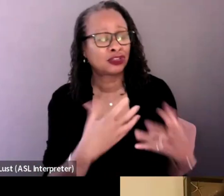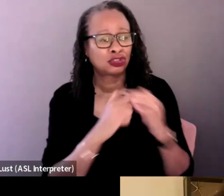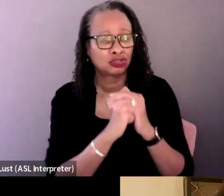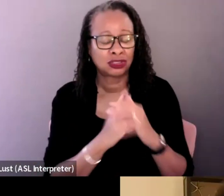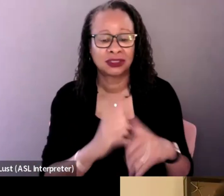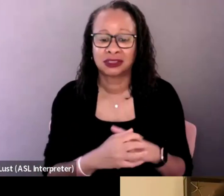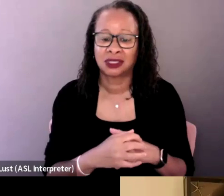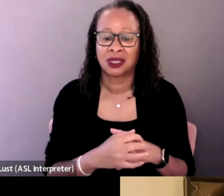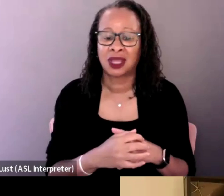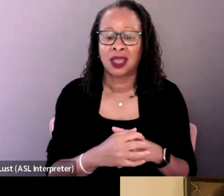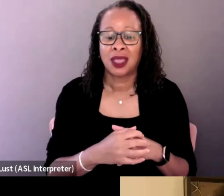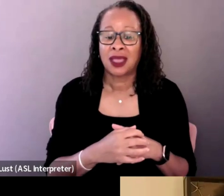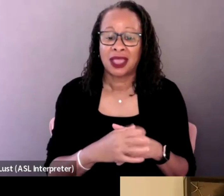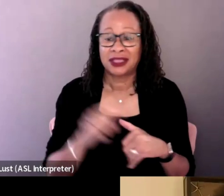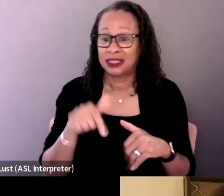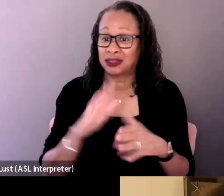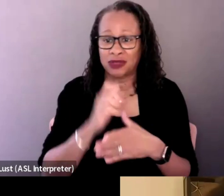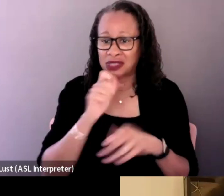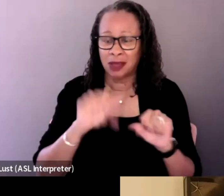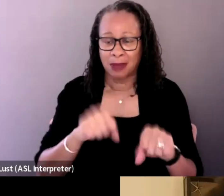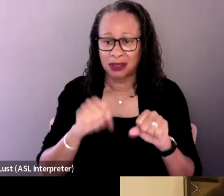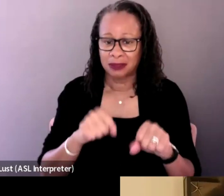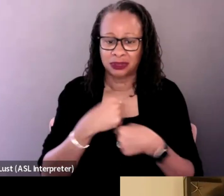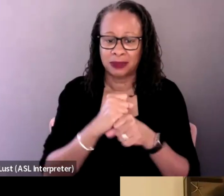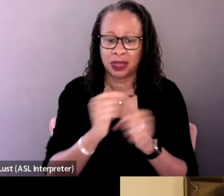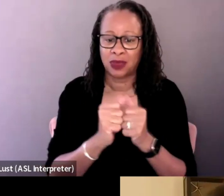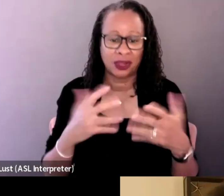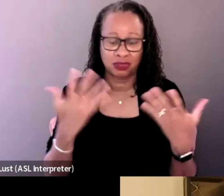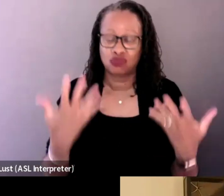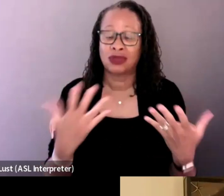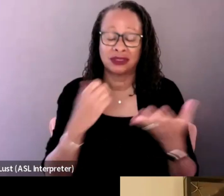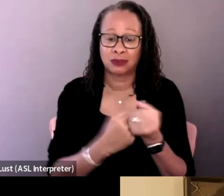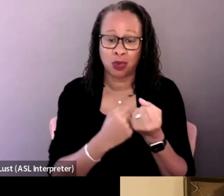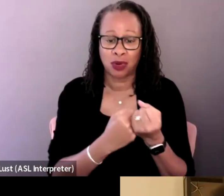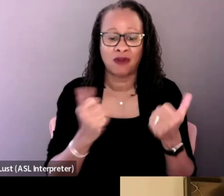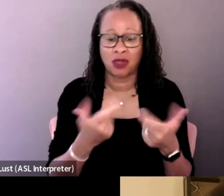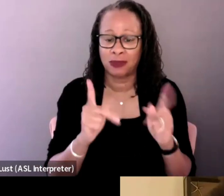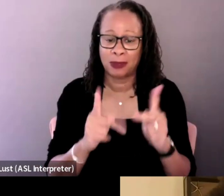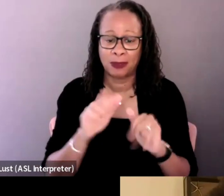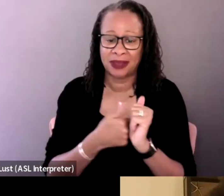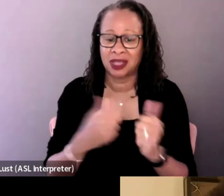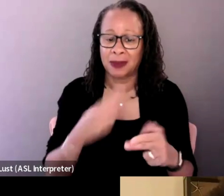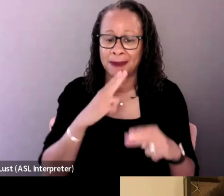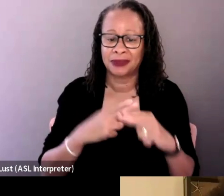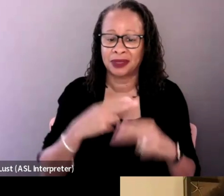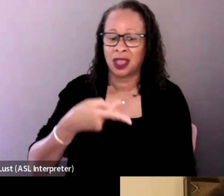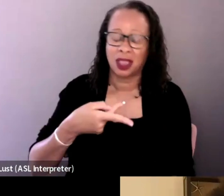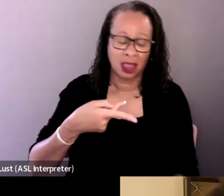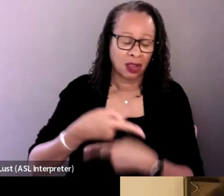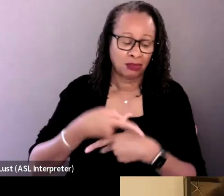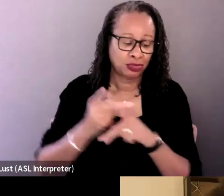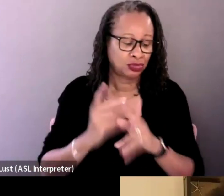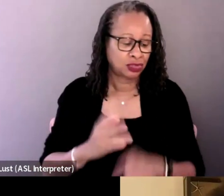wouldn't have been possible to make without the great support of the team that was behind it. And I would like to mention the producers, Shem Boris,